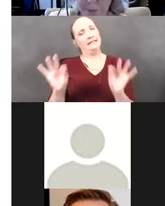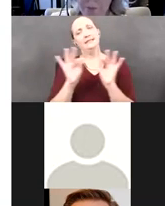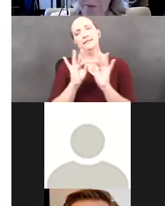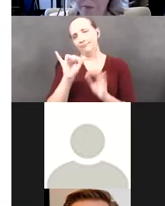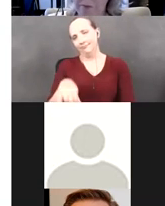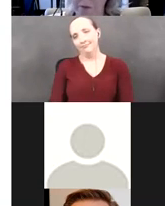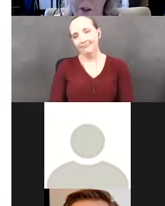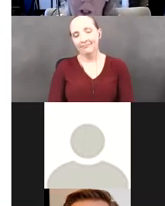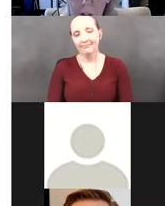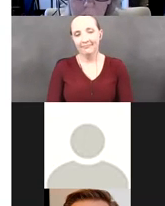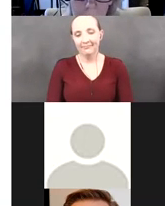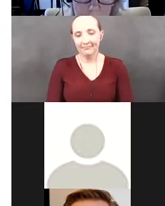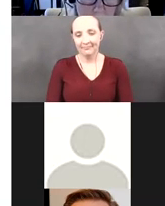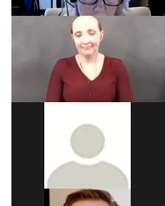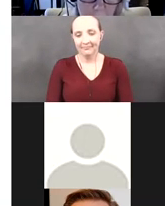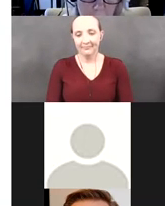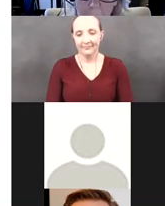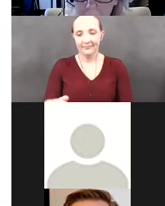la información, eso es lo que importa.